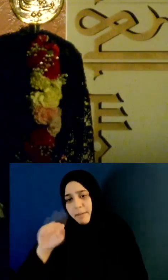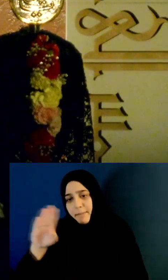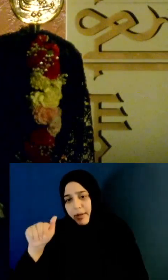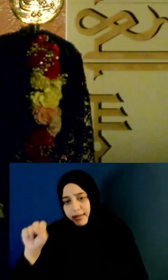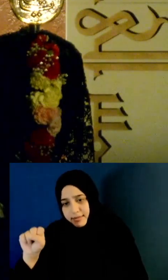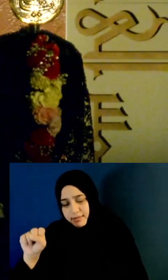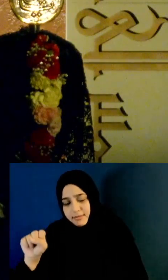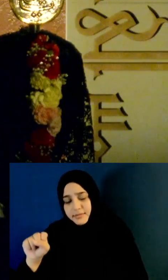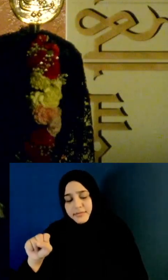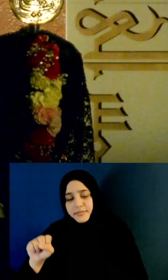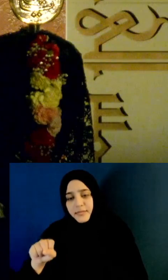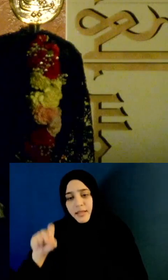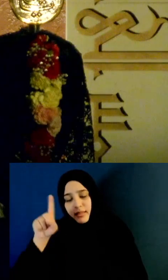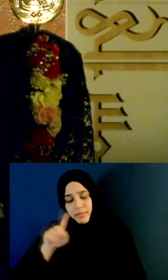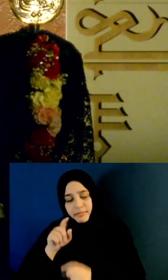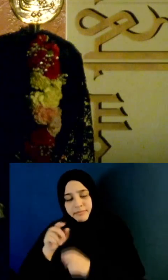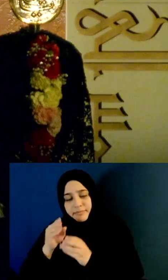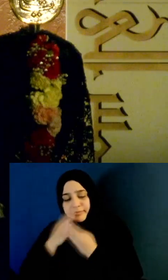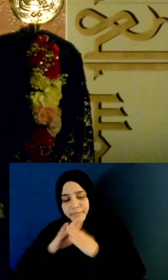Baneen